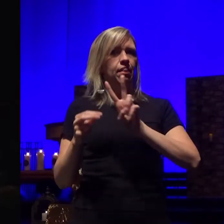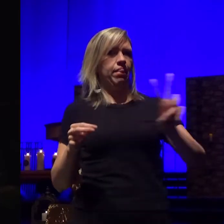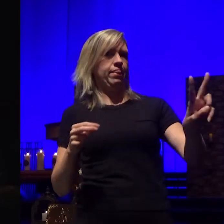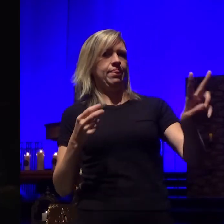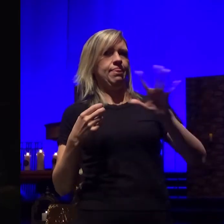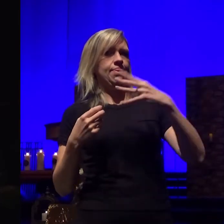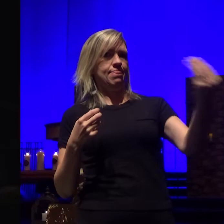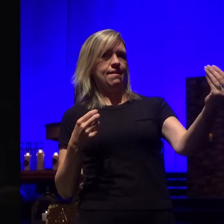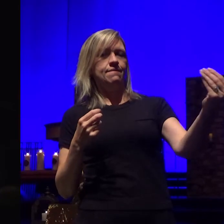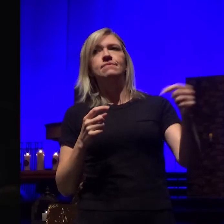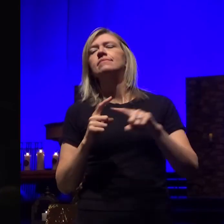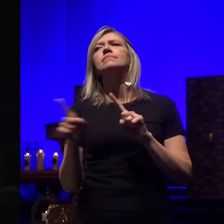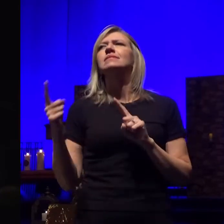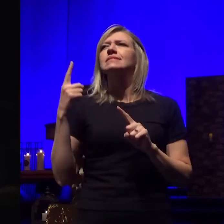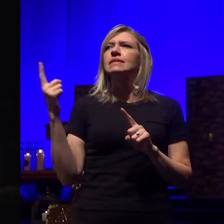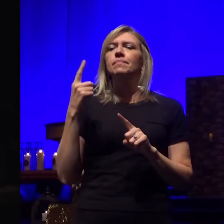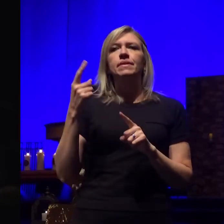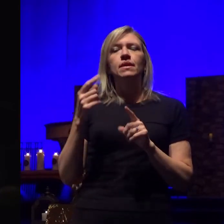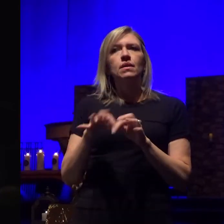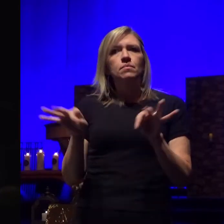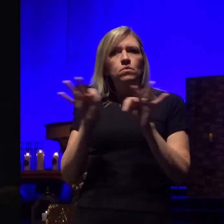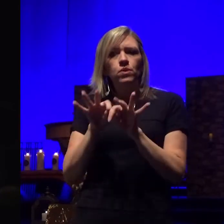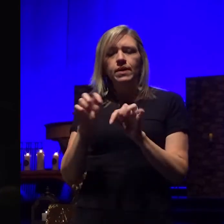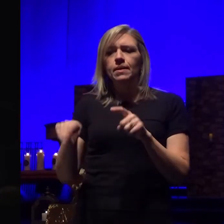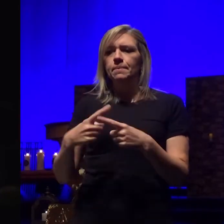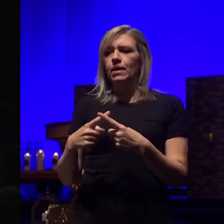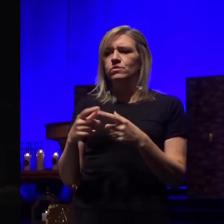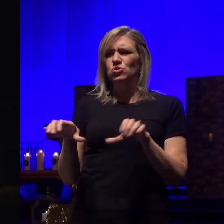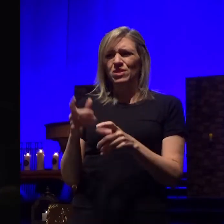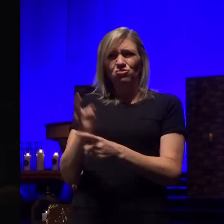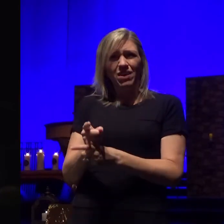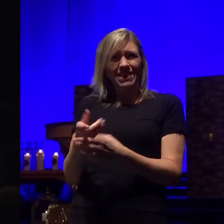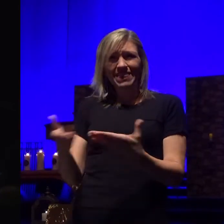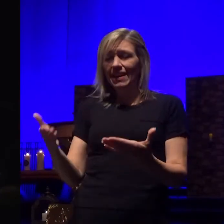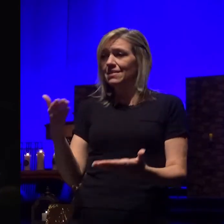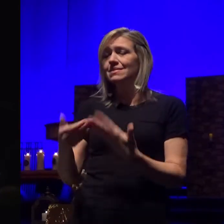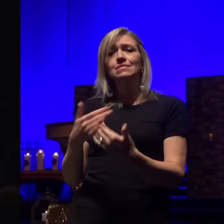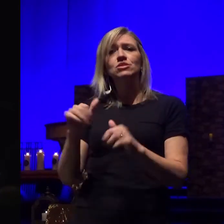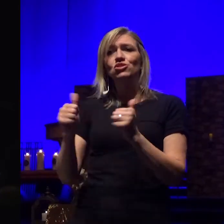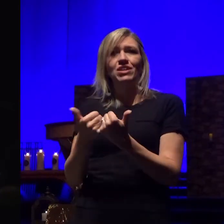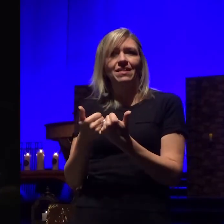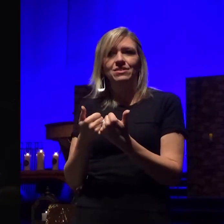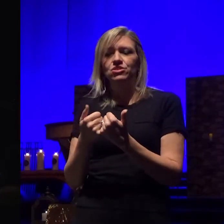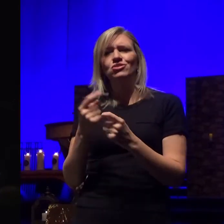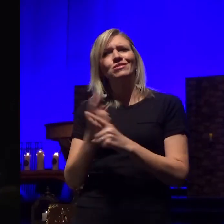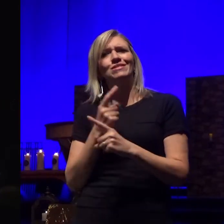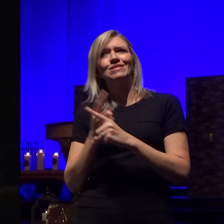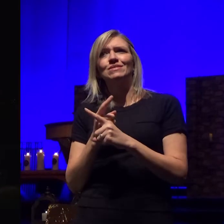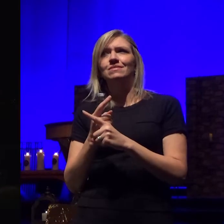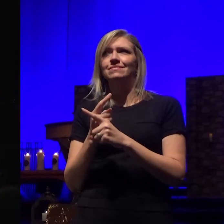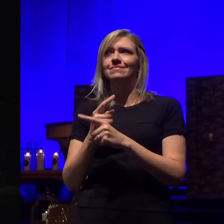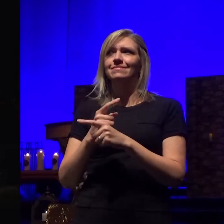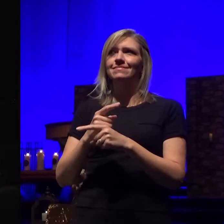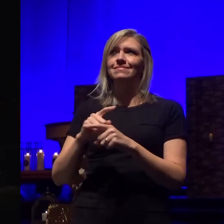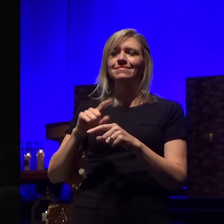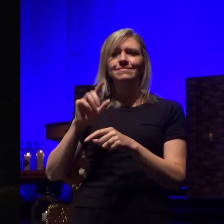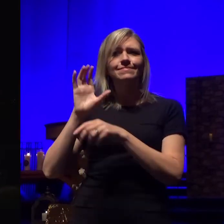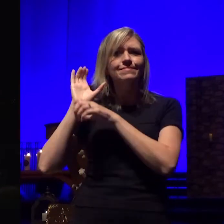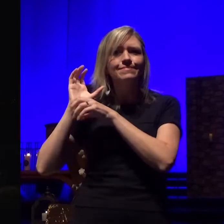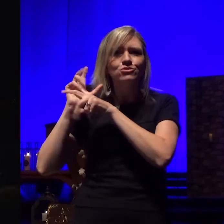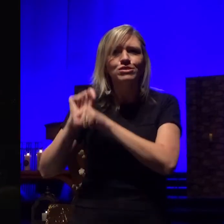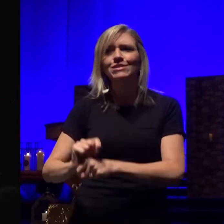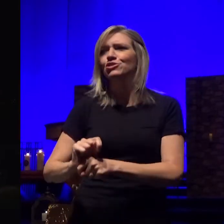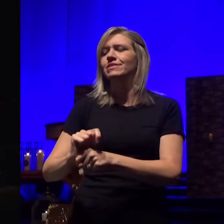for always doing the right and best things, even when it challenges some of our basic norms, honoring the culture and customs, but